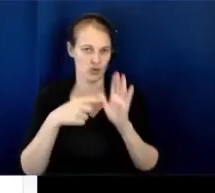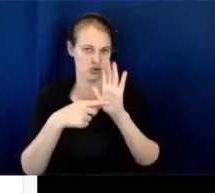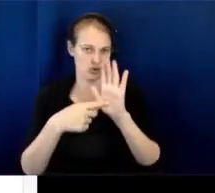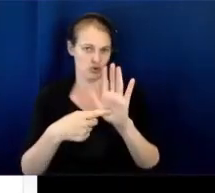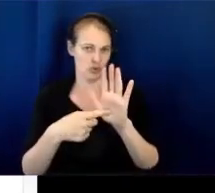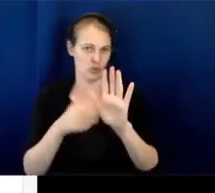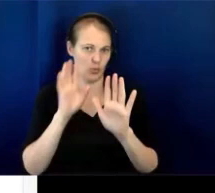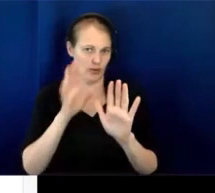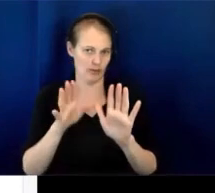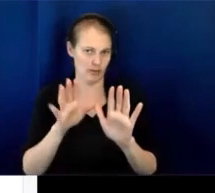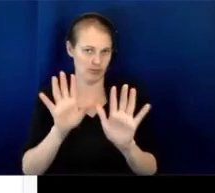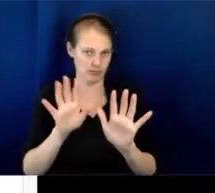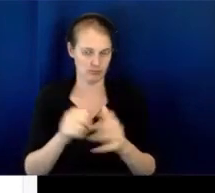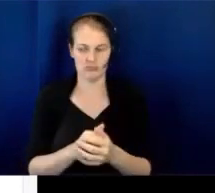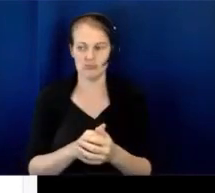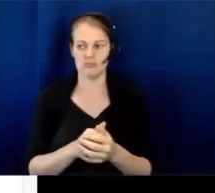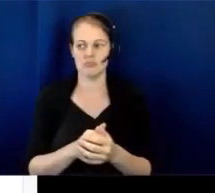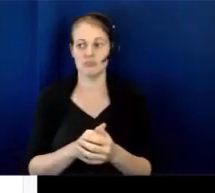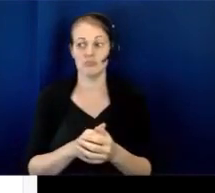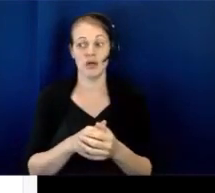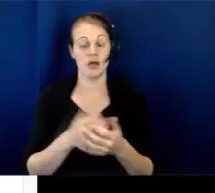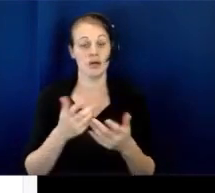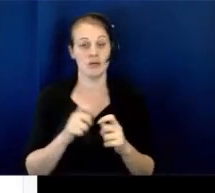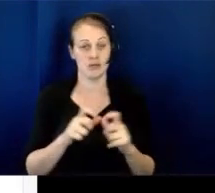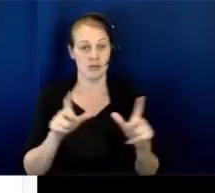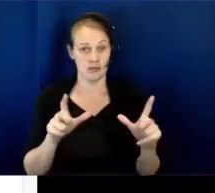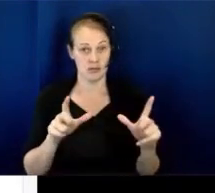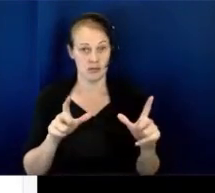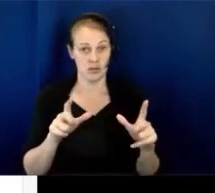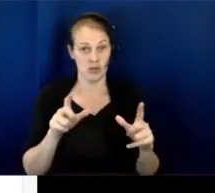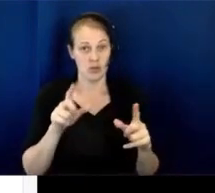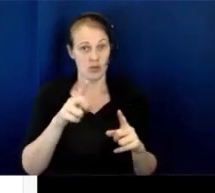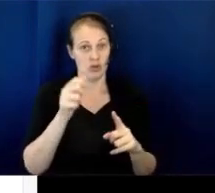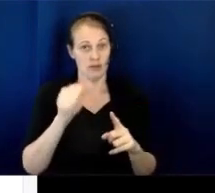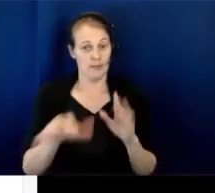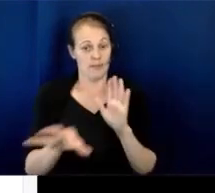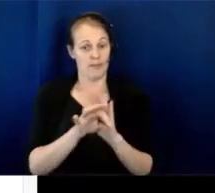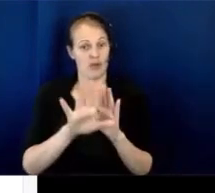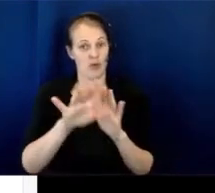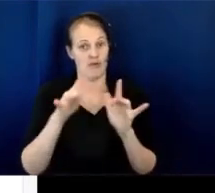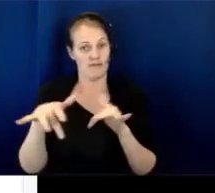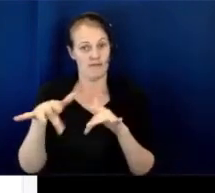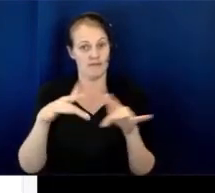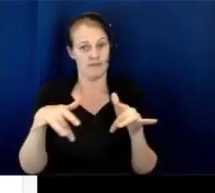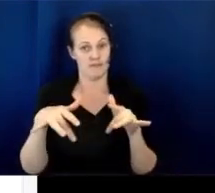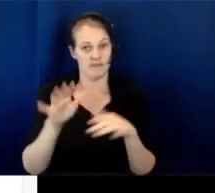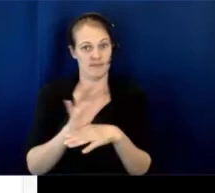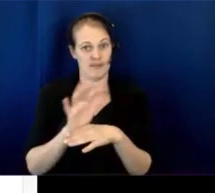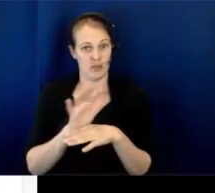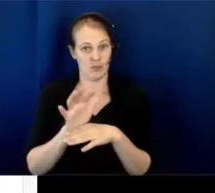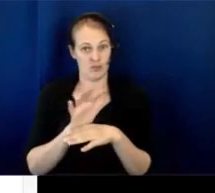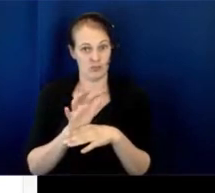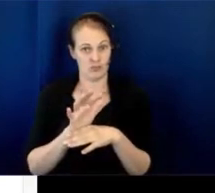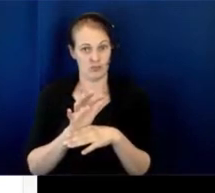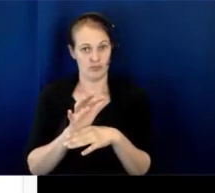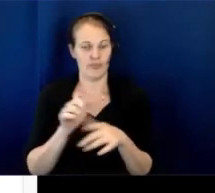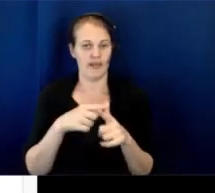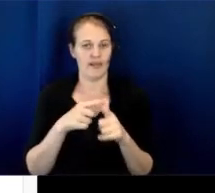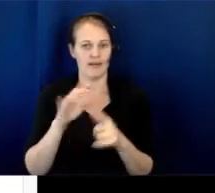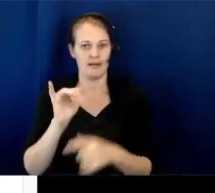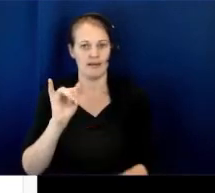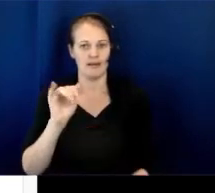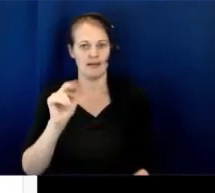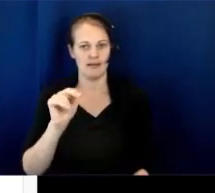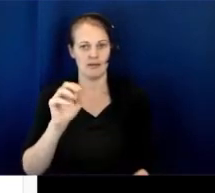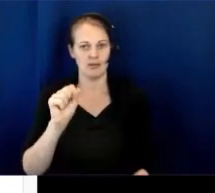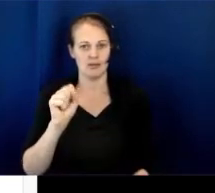you. But you'll be brought to this screen. You can select your video that you want, and you'll be able to click insert. So